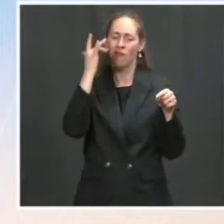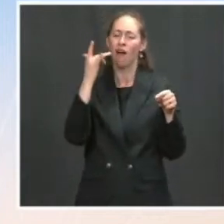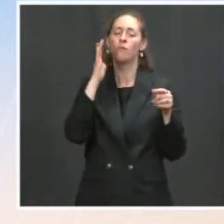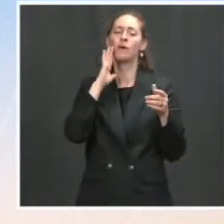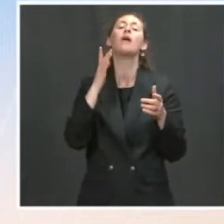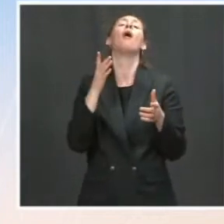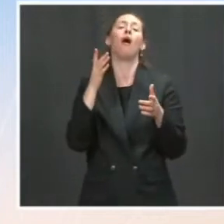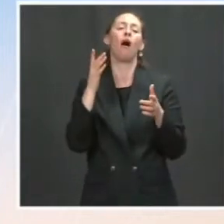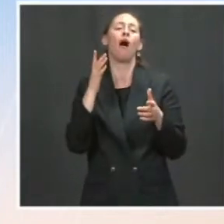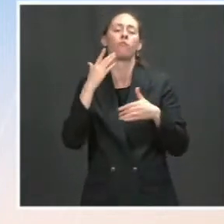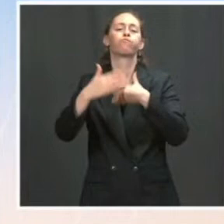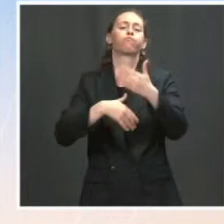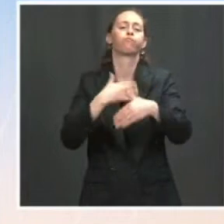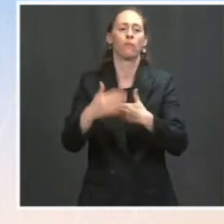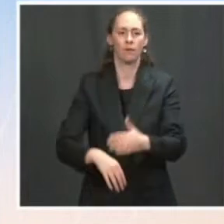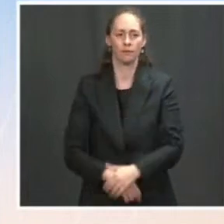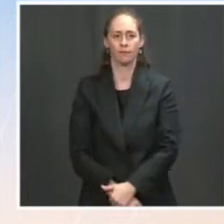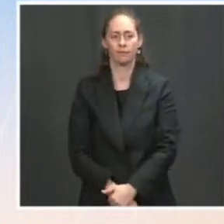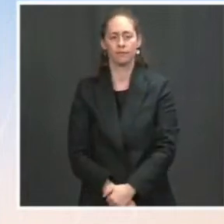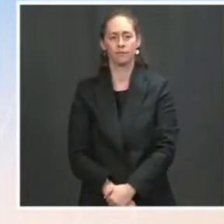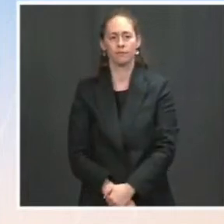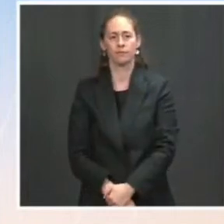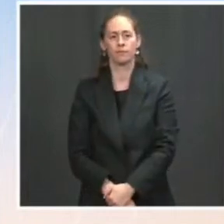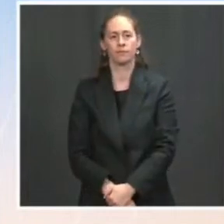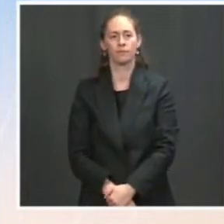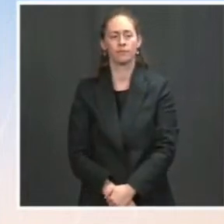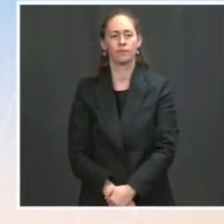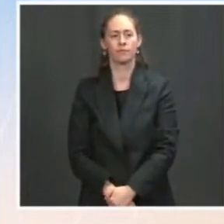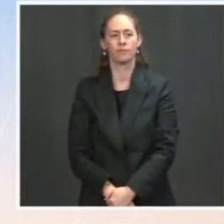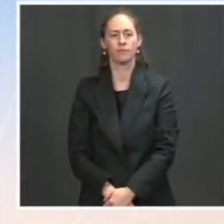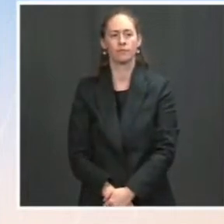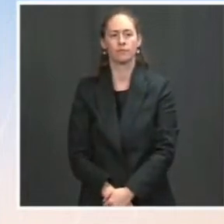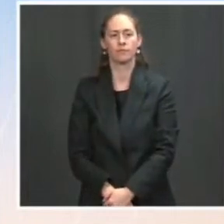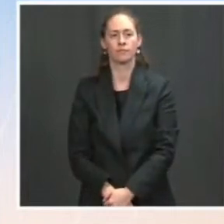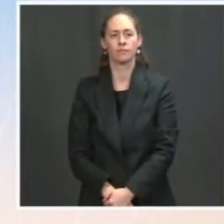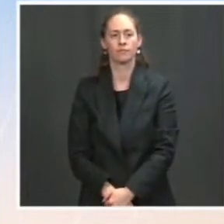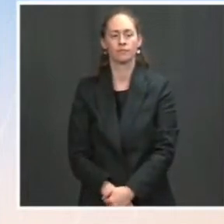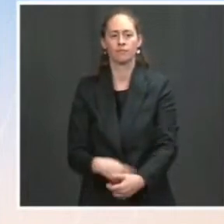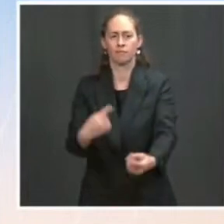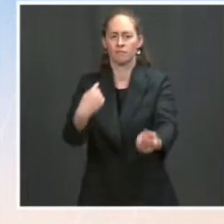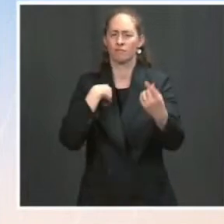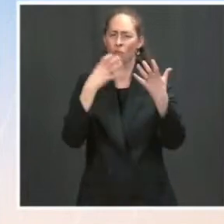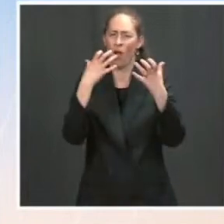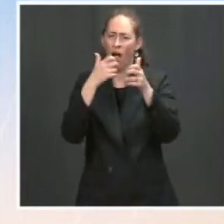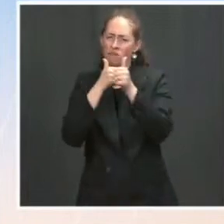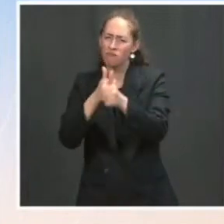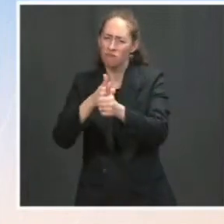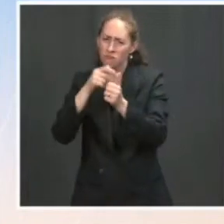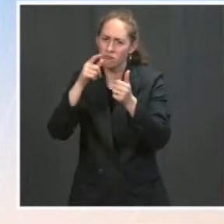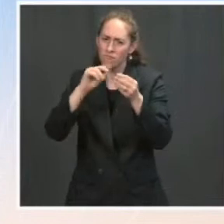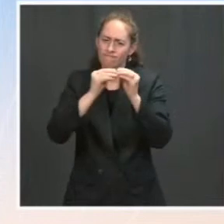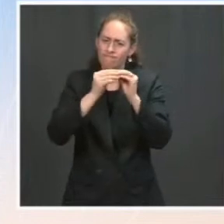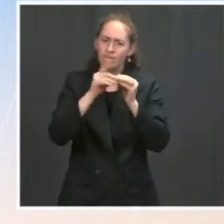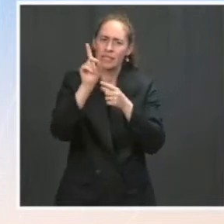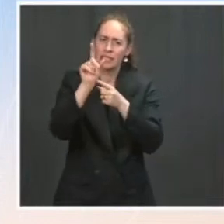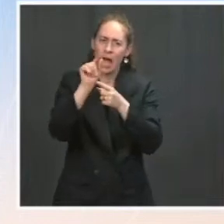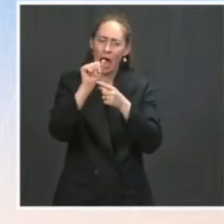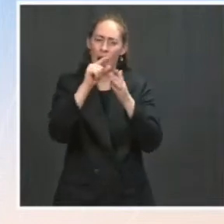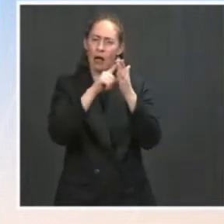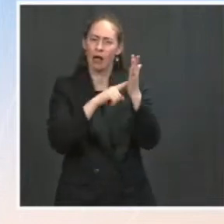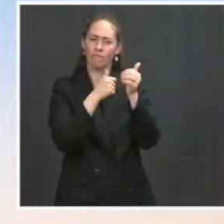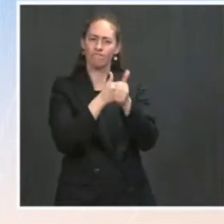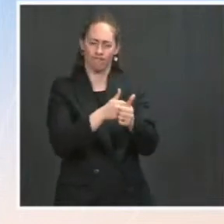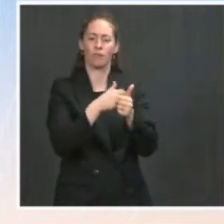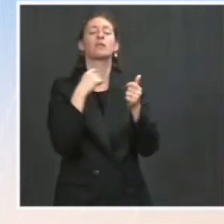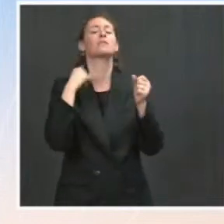be moved by talking points. Go ahead. Yeah, thanks, Jen. The White House sent out earlier that the president's meeting later